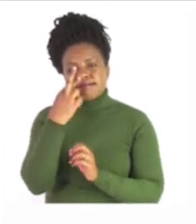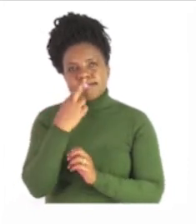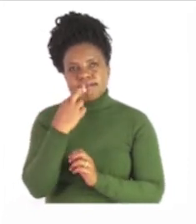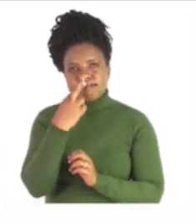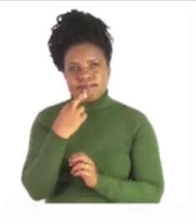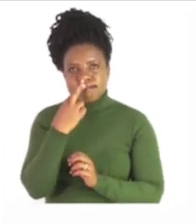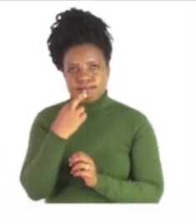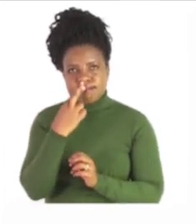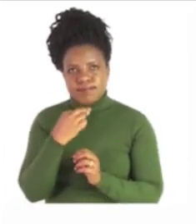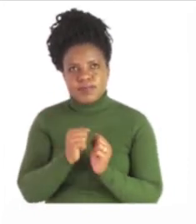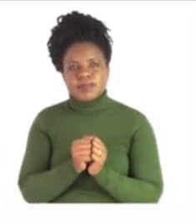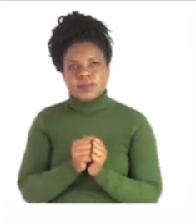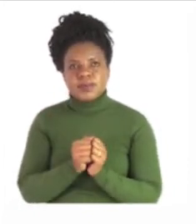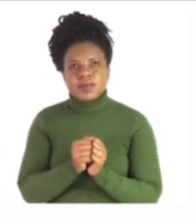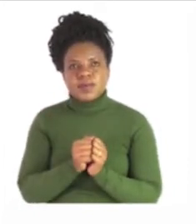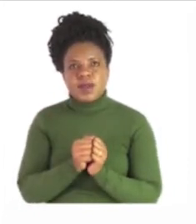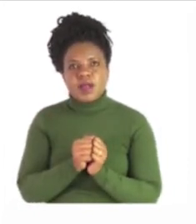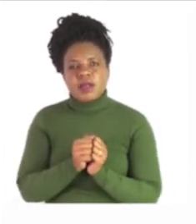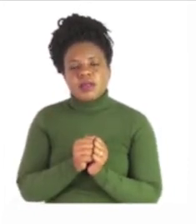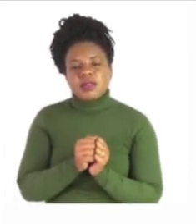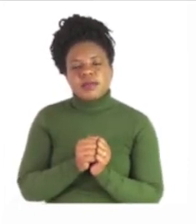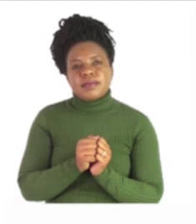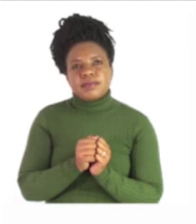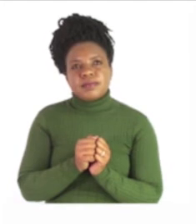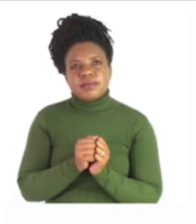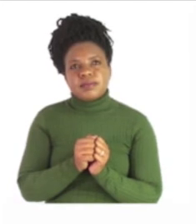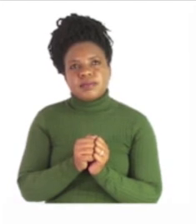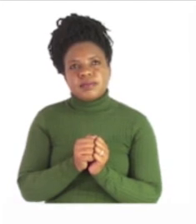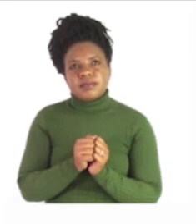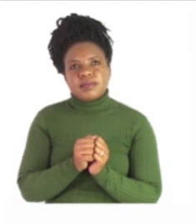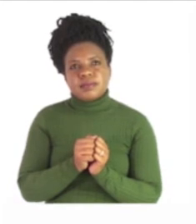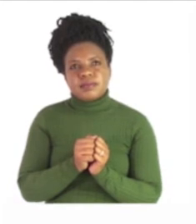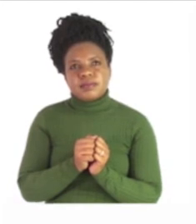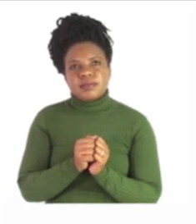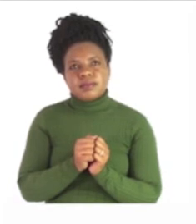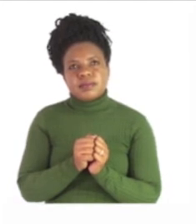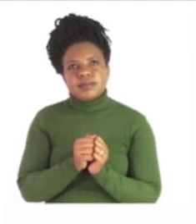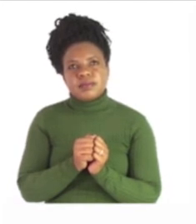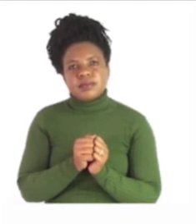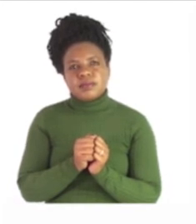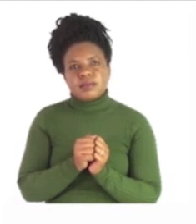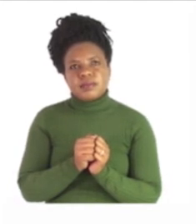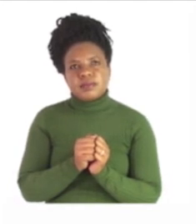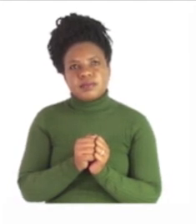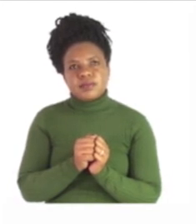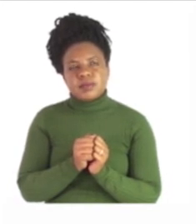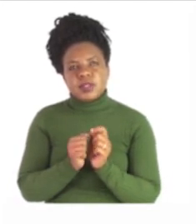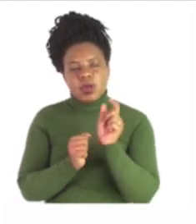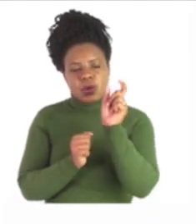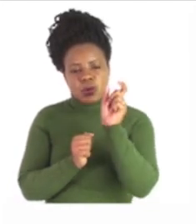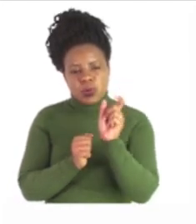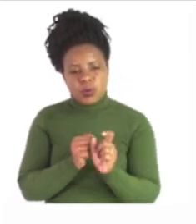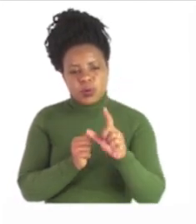breadth, which is also the width. In the multiplication table square, to the left, the